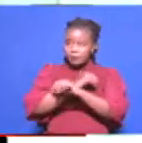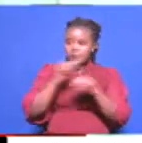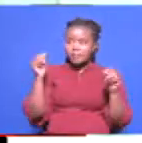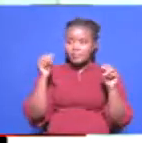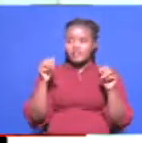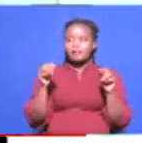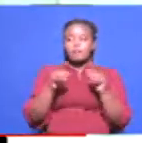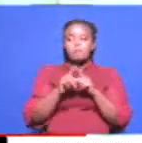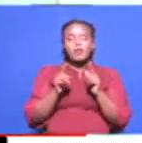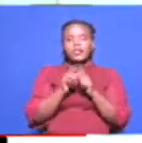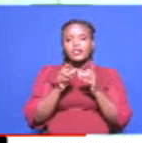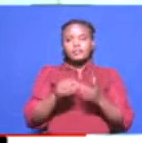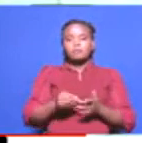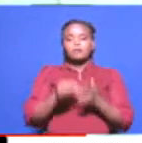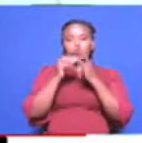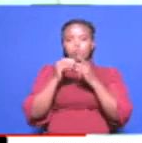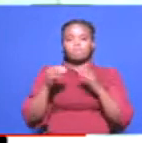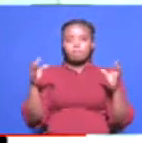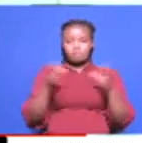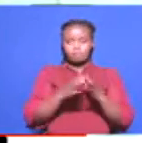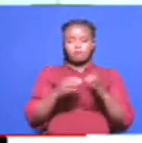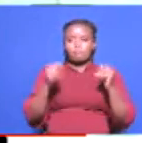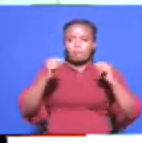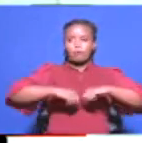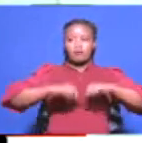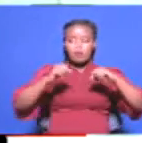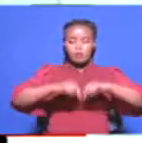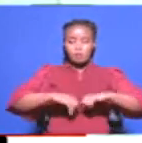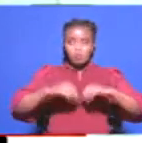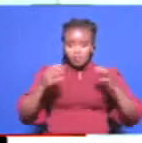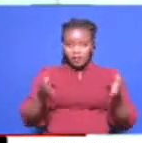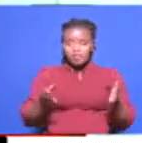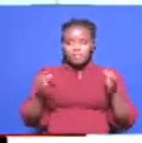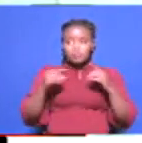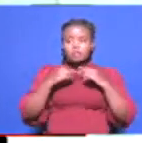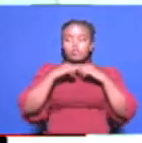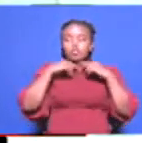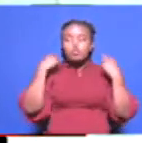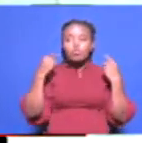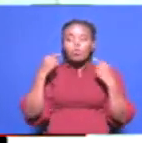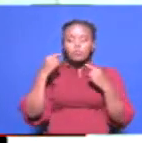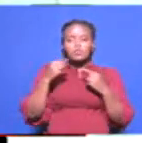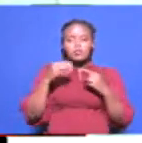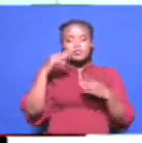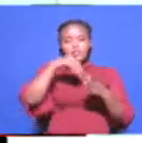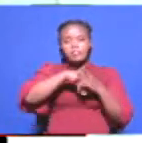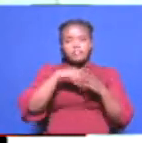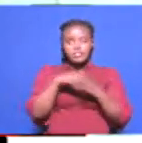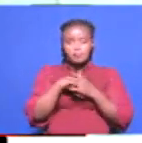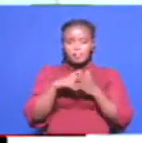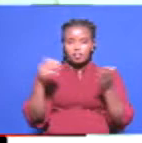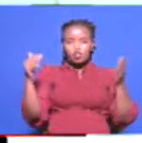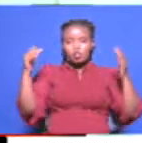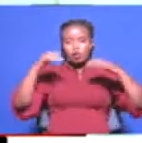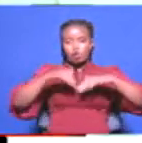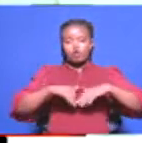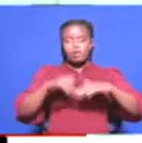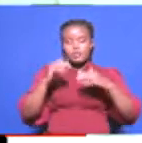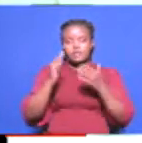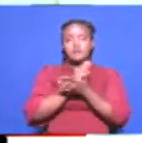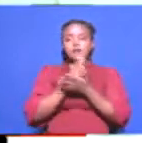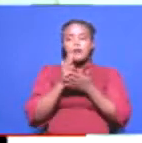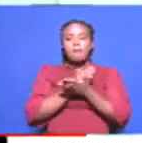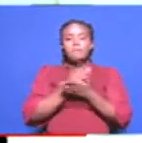Envoy also agreed to host a virtual investment conference between Kenya